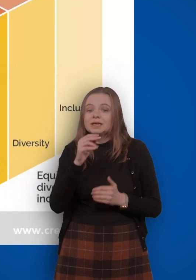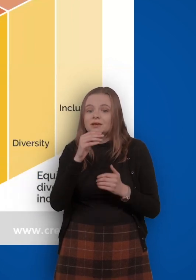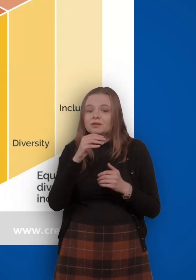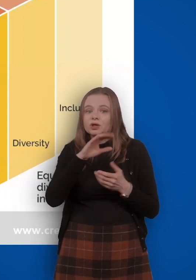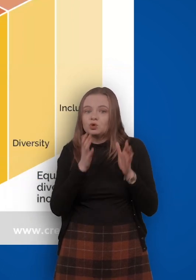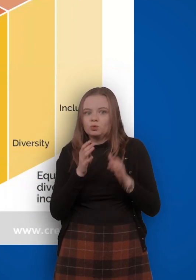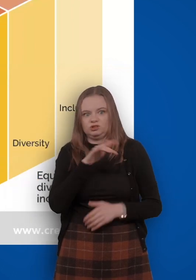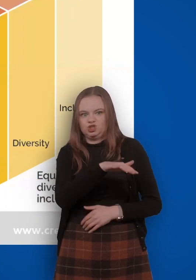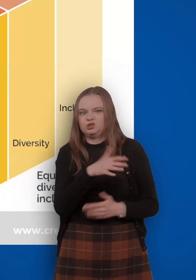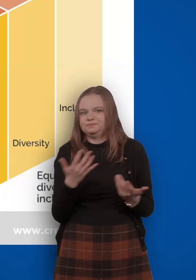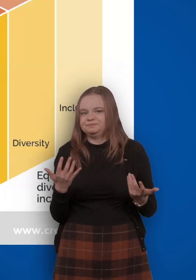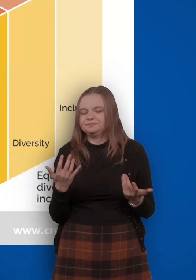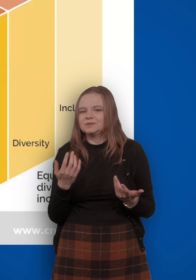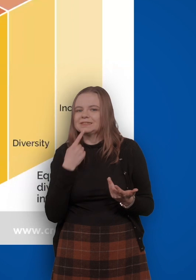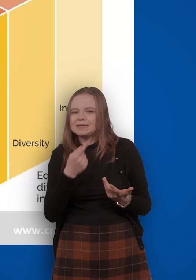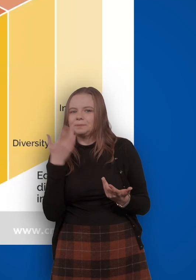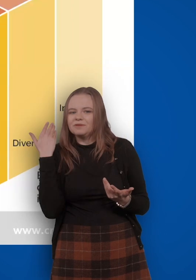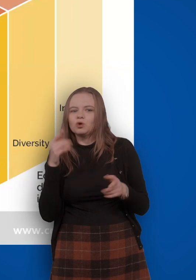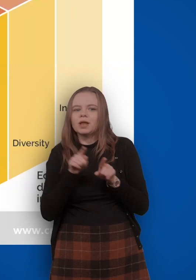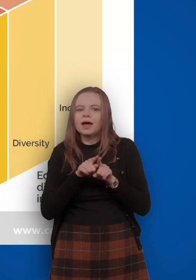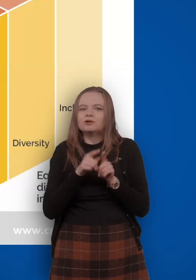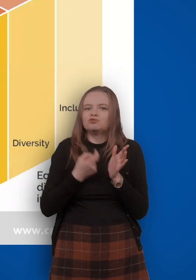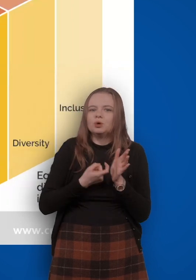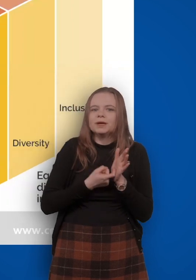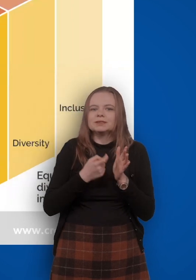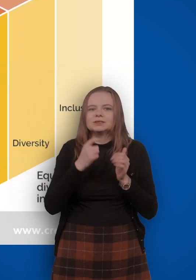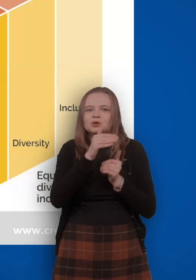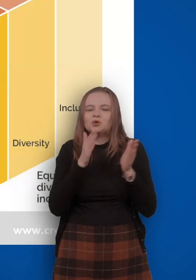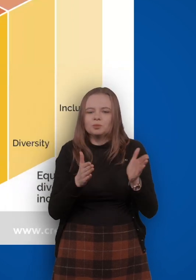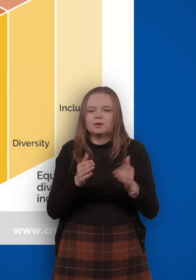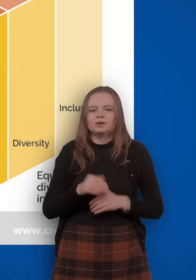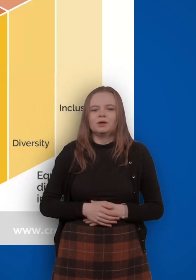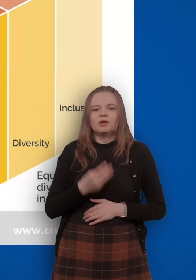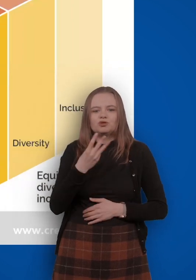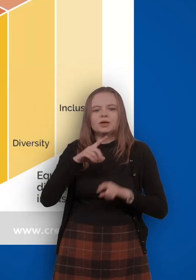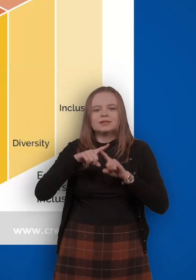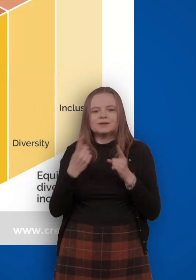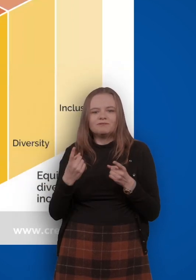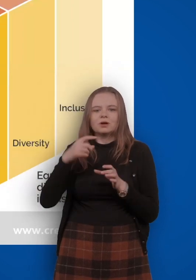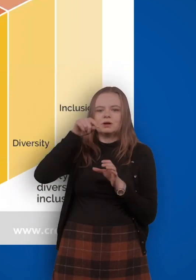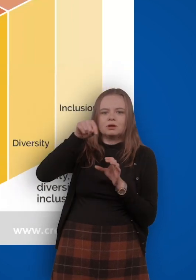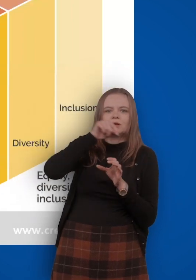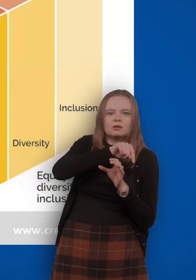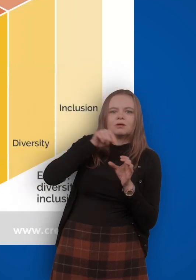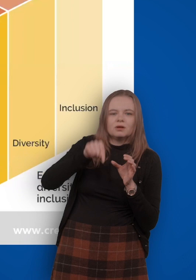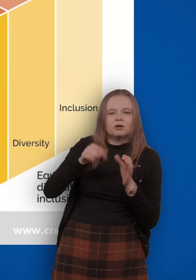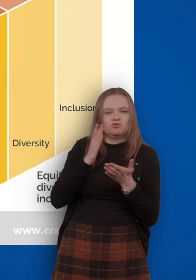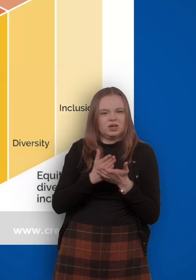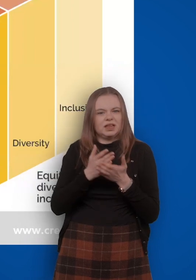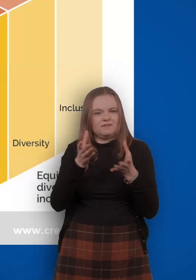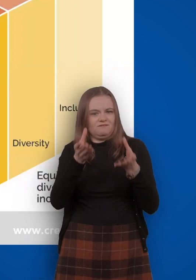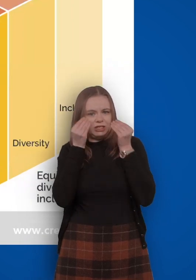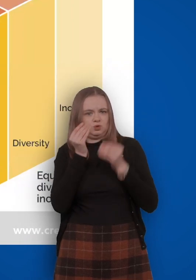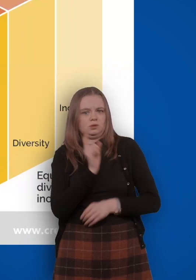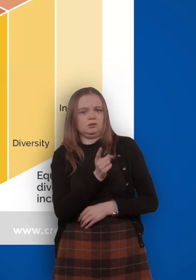is. Like somebody said, it's kind of like a Rubik's Cube. It's got these 3 dimensions to it. It's really a visual aid to help people who